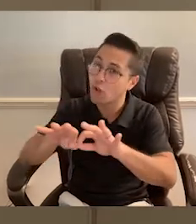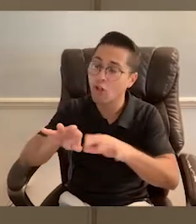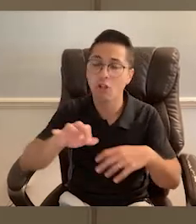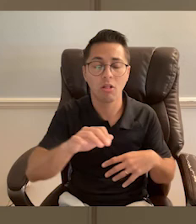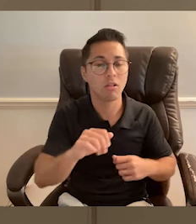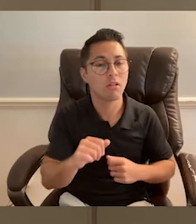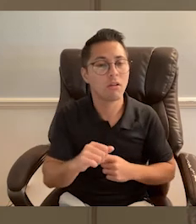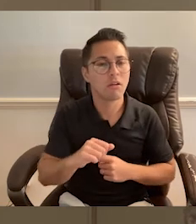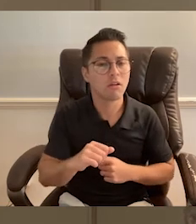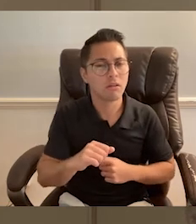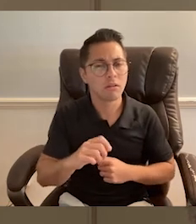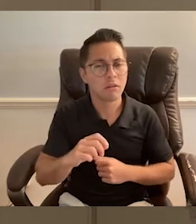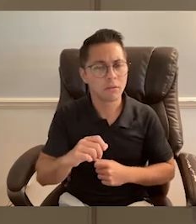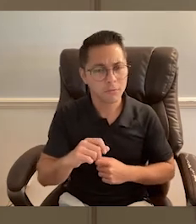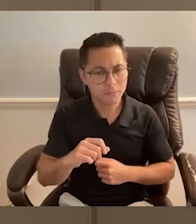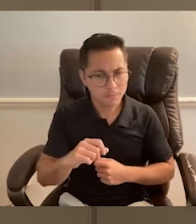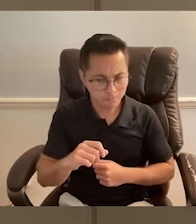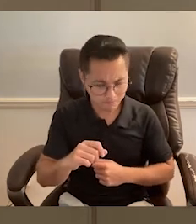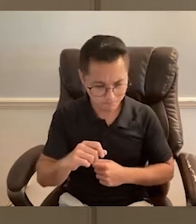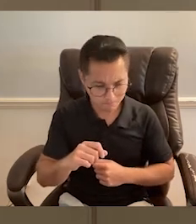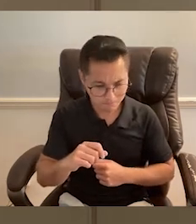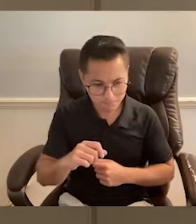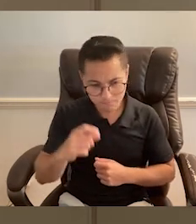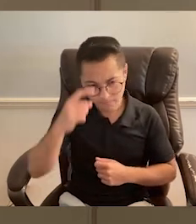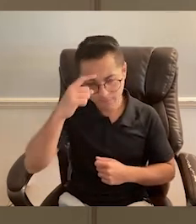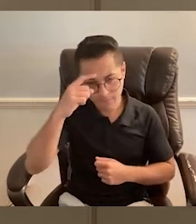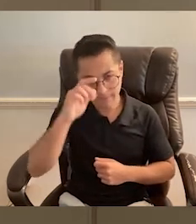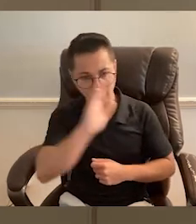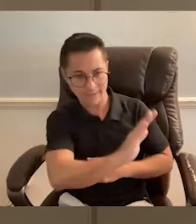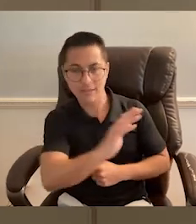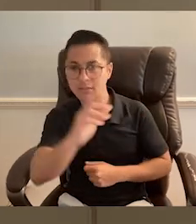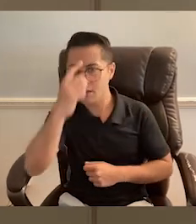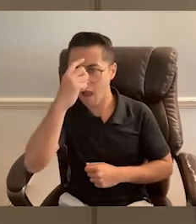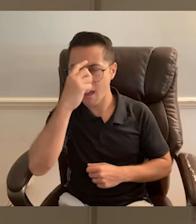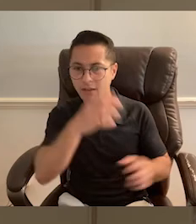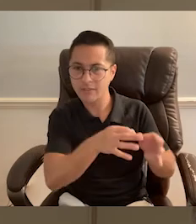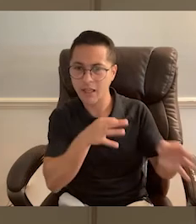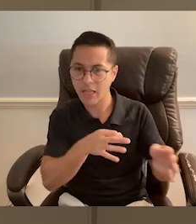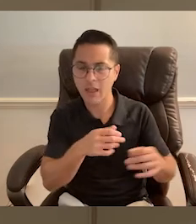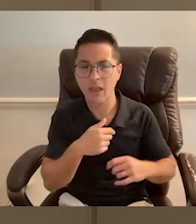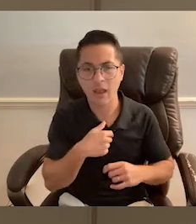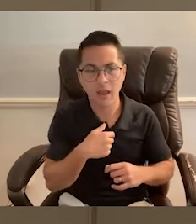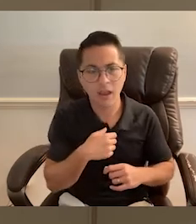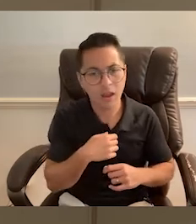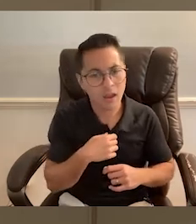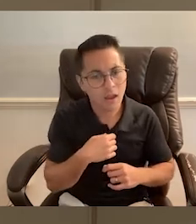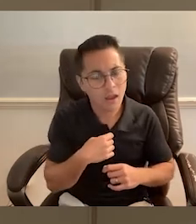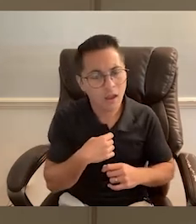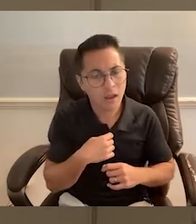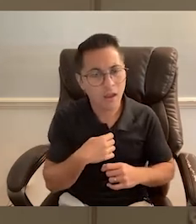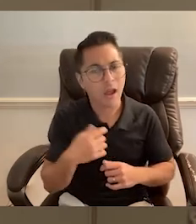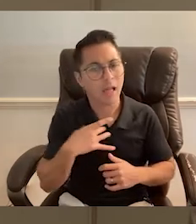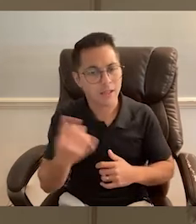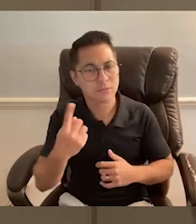two separate bikes, right, but it might at least help you get to the point where he's able to get your cues, and then you can break it up into two separate